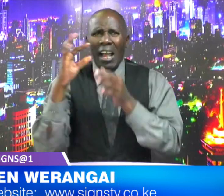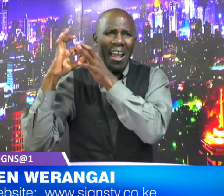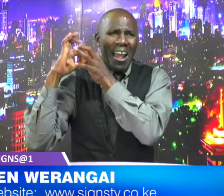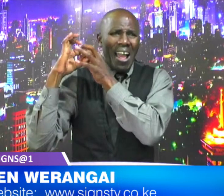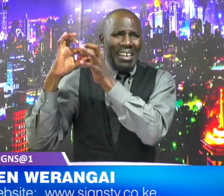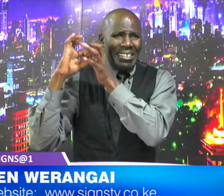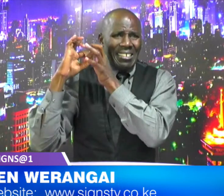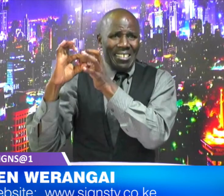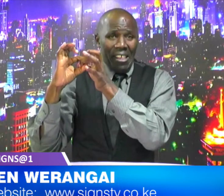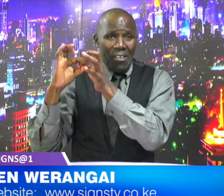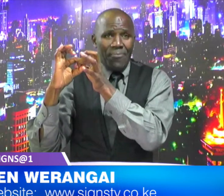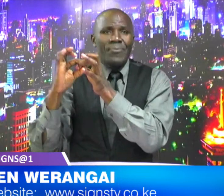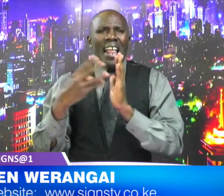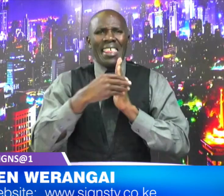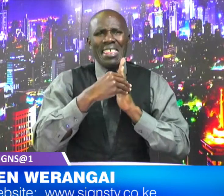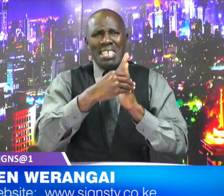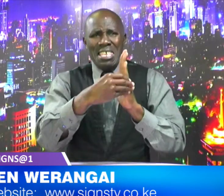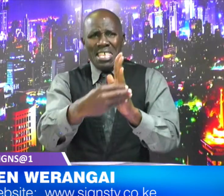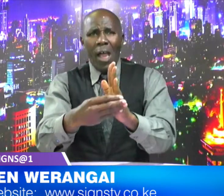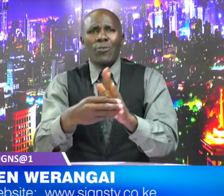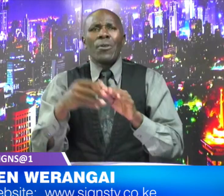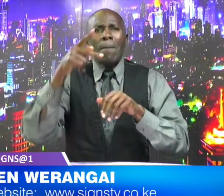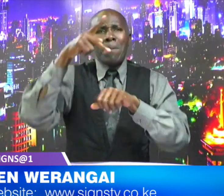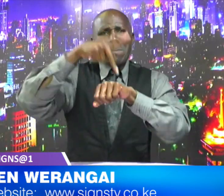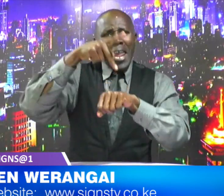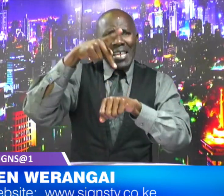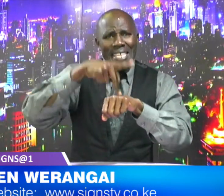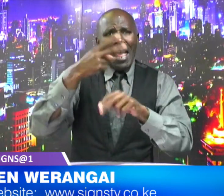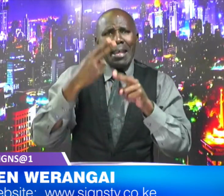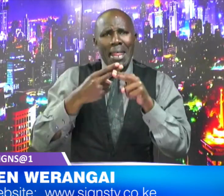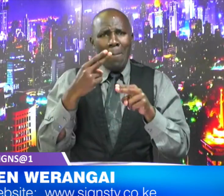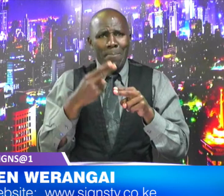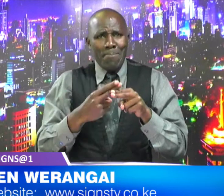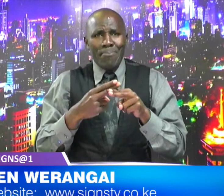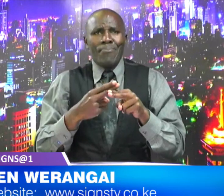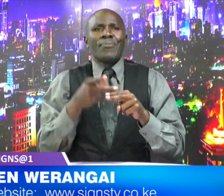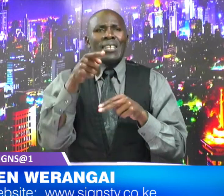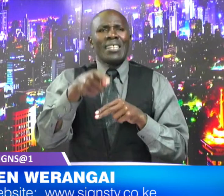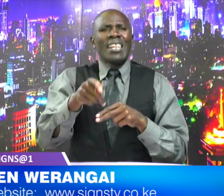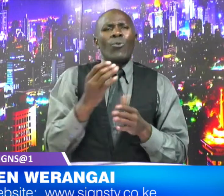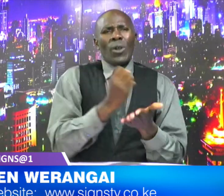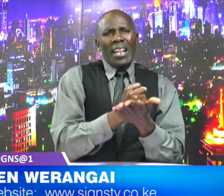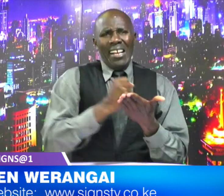The hearing of the case against suspected cult leader